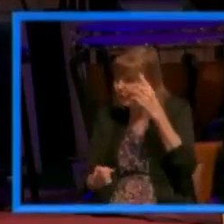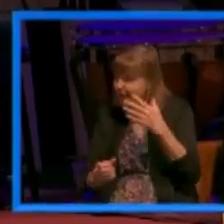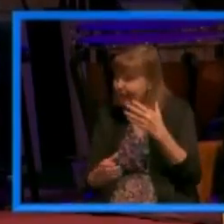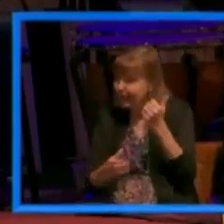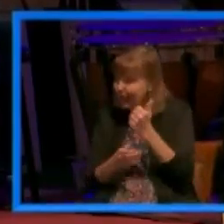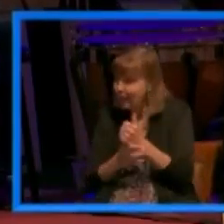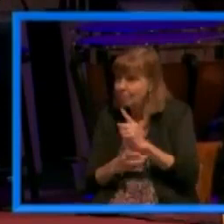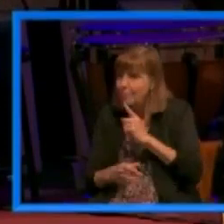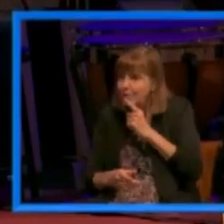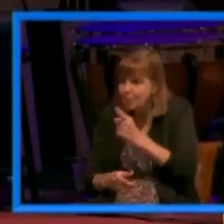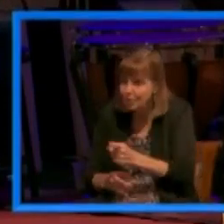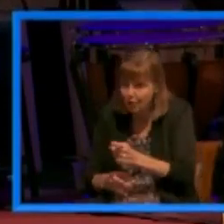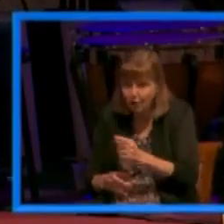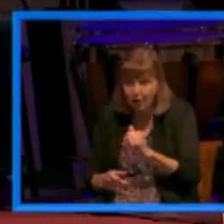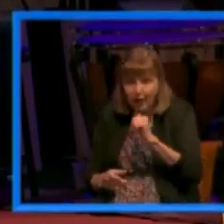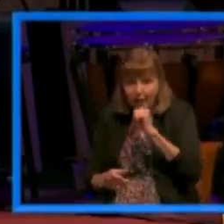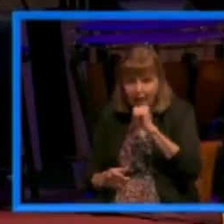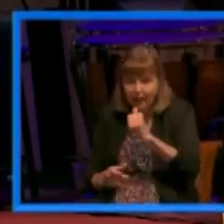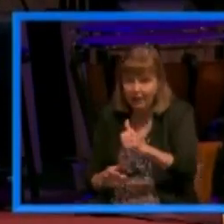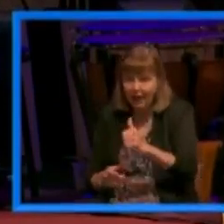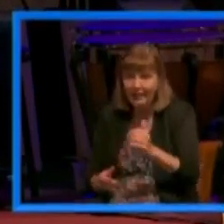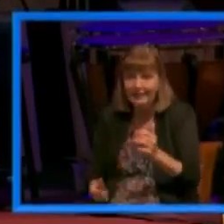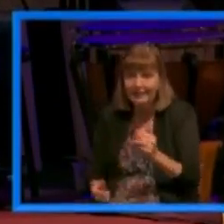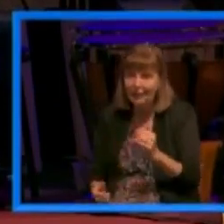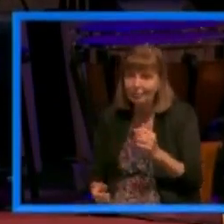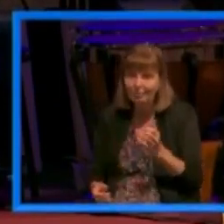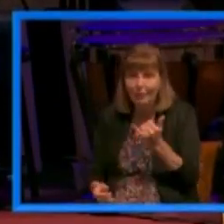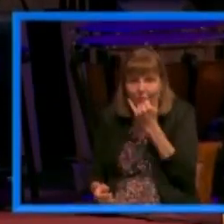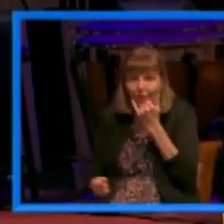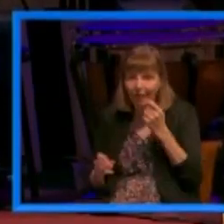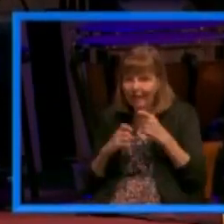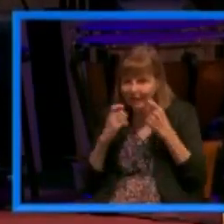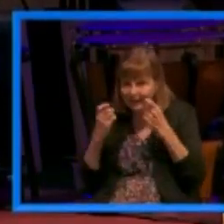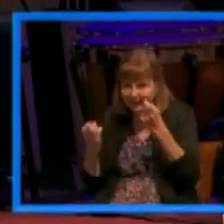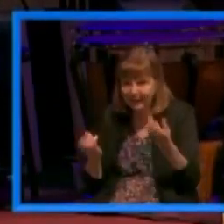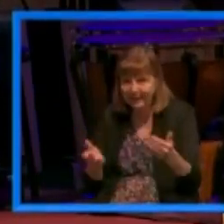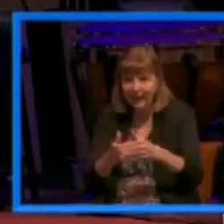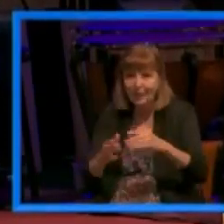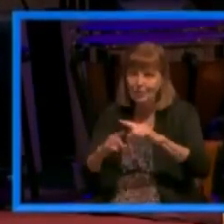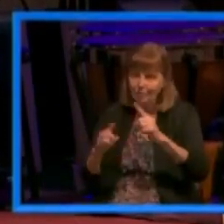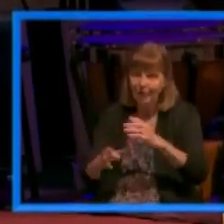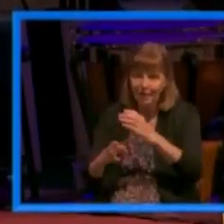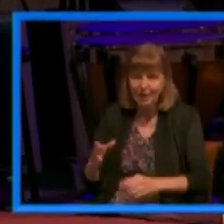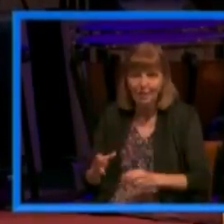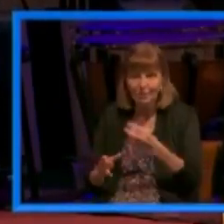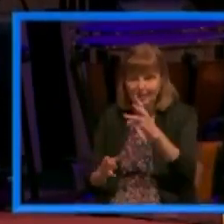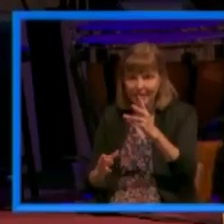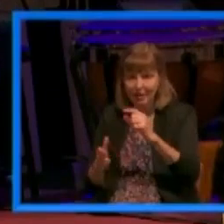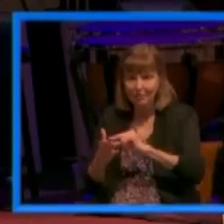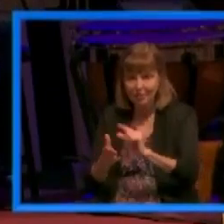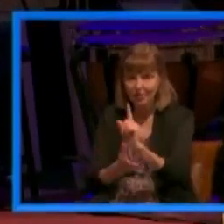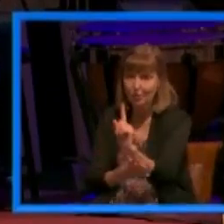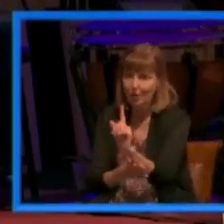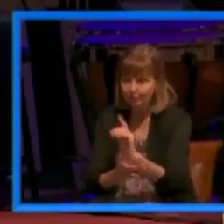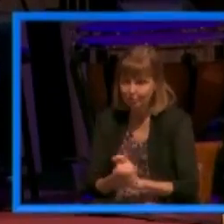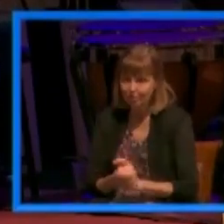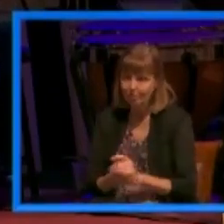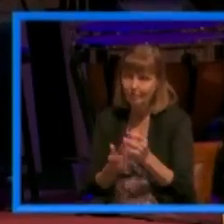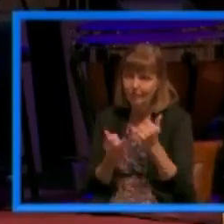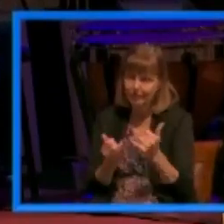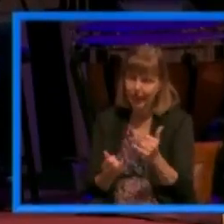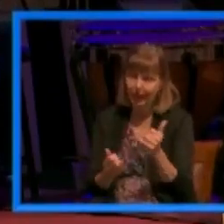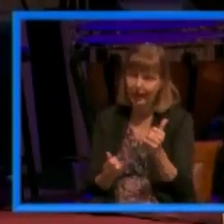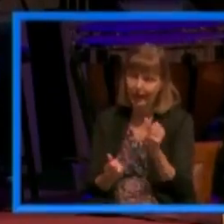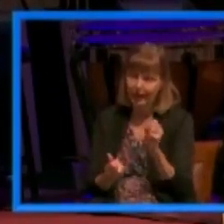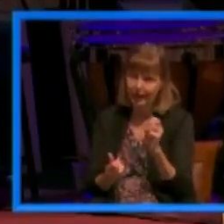into sin again. But then the Bible says there in your Bible, look there in chapter 16, verse 1, now Sarah. Now the